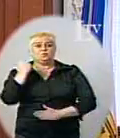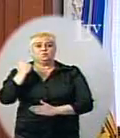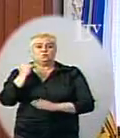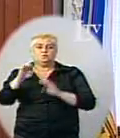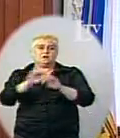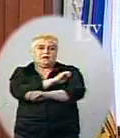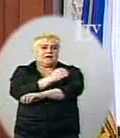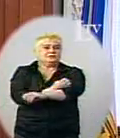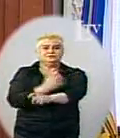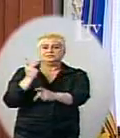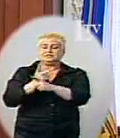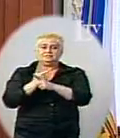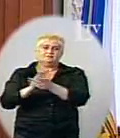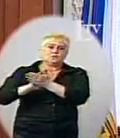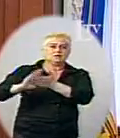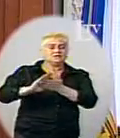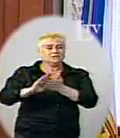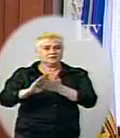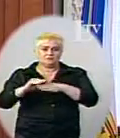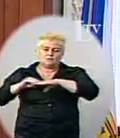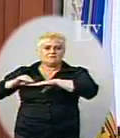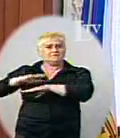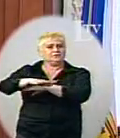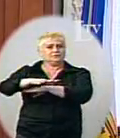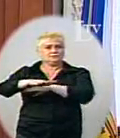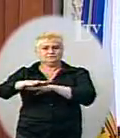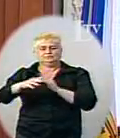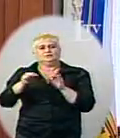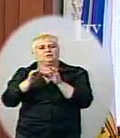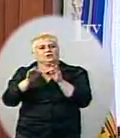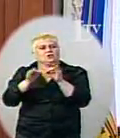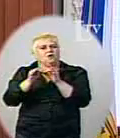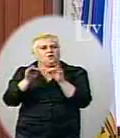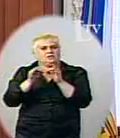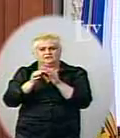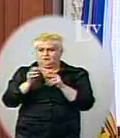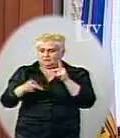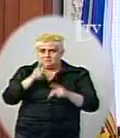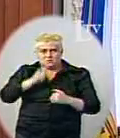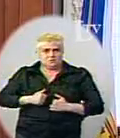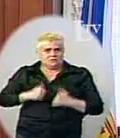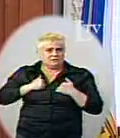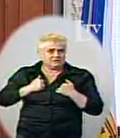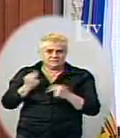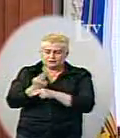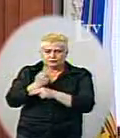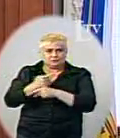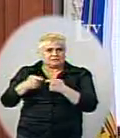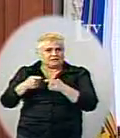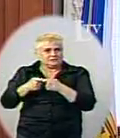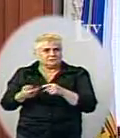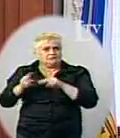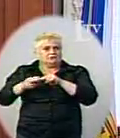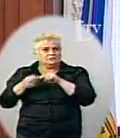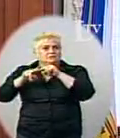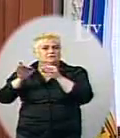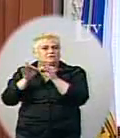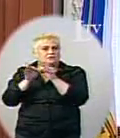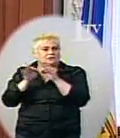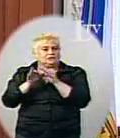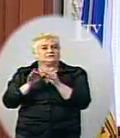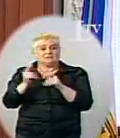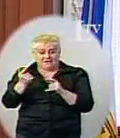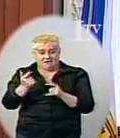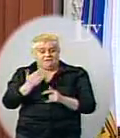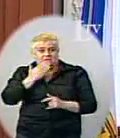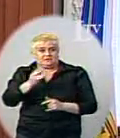will moderate the effects of decades of cost pressure on ratepayers, and continuing plans for the opening of the Duncan